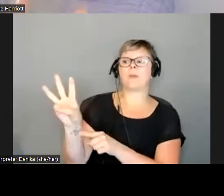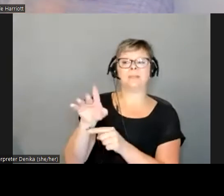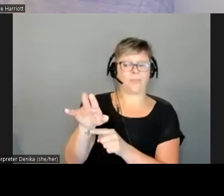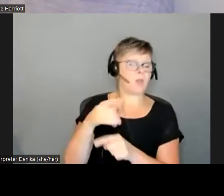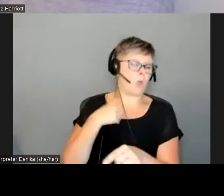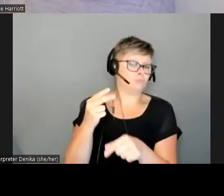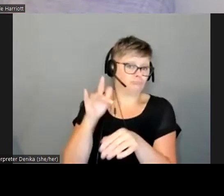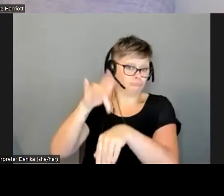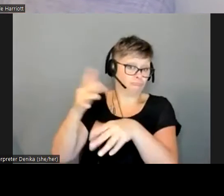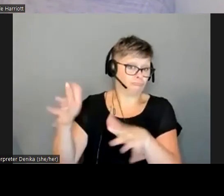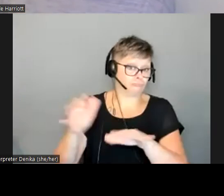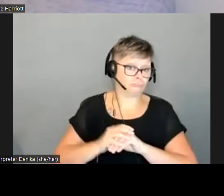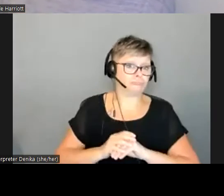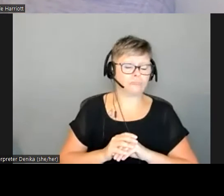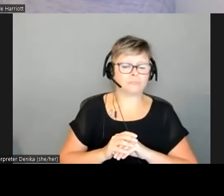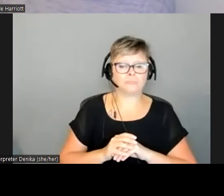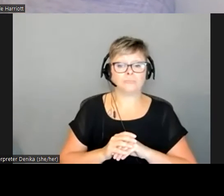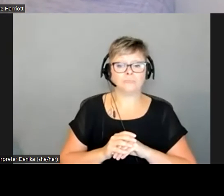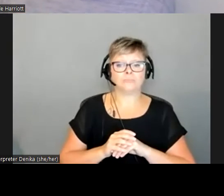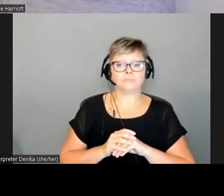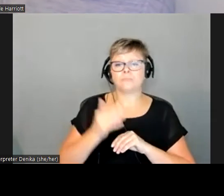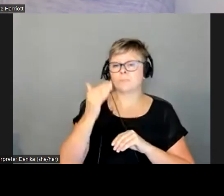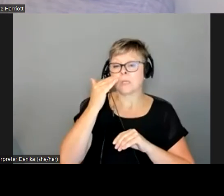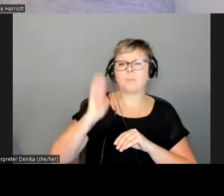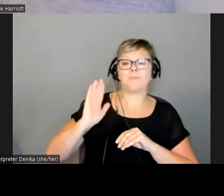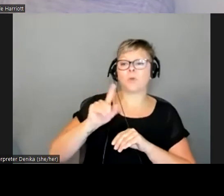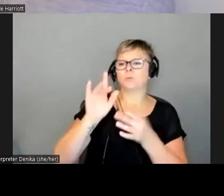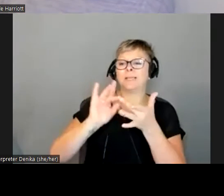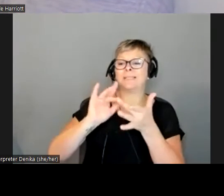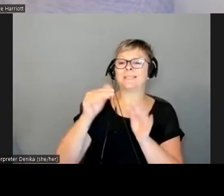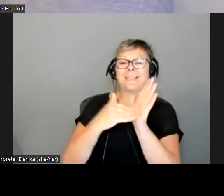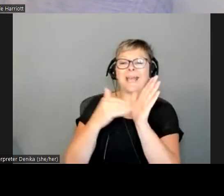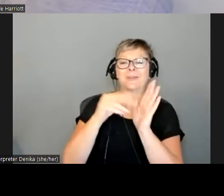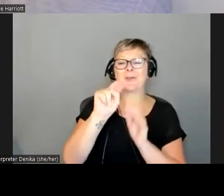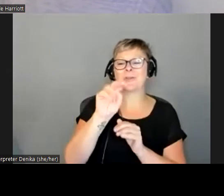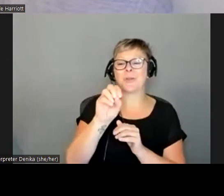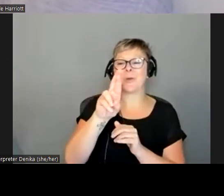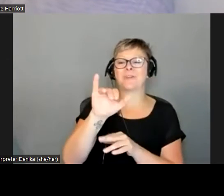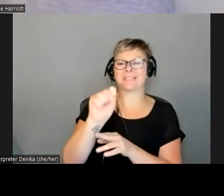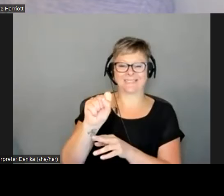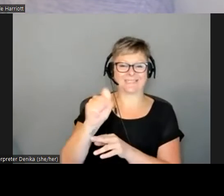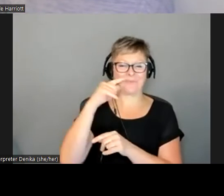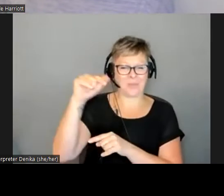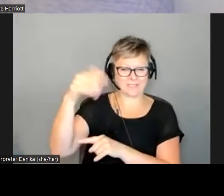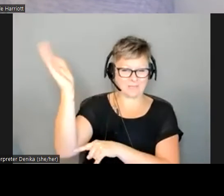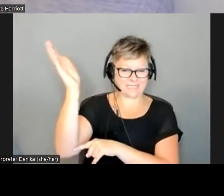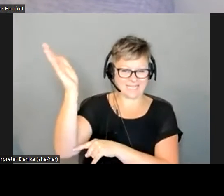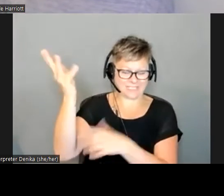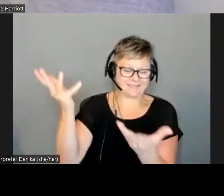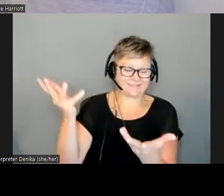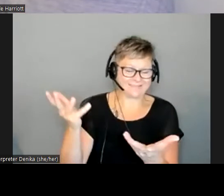that originally you reached out to Dr. Norris to do the presentation. So we